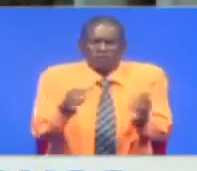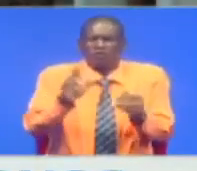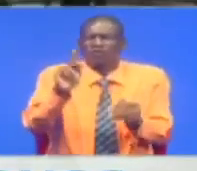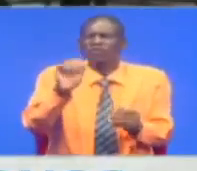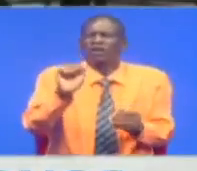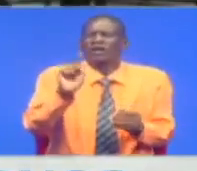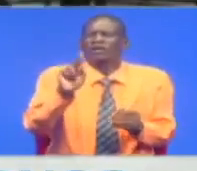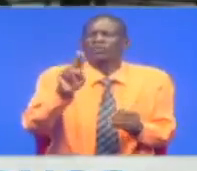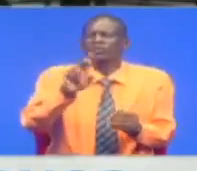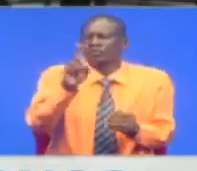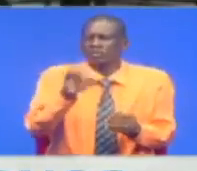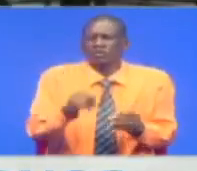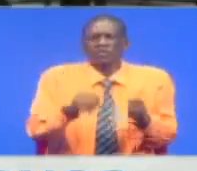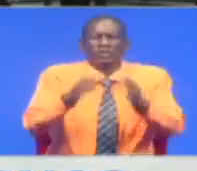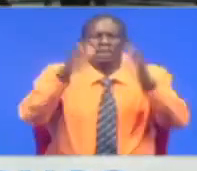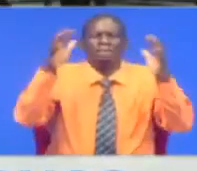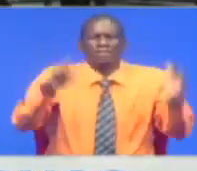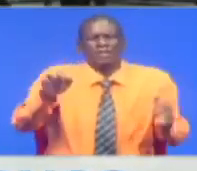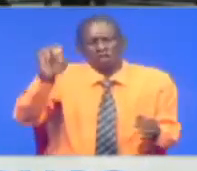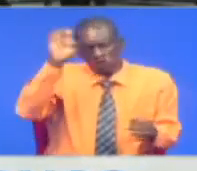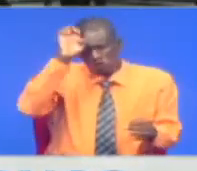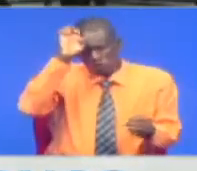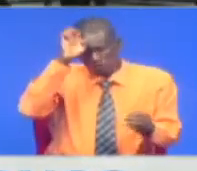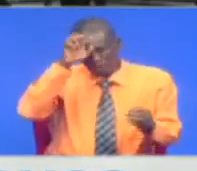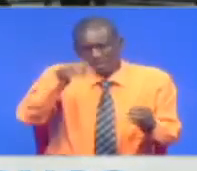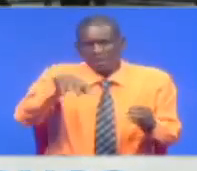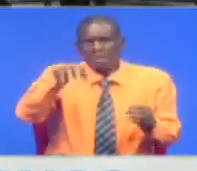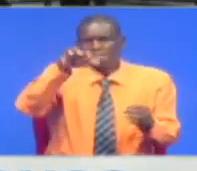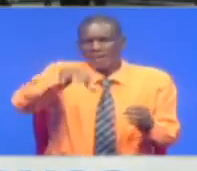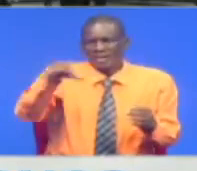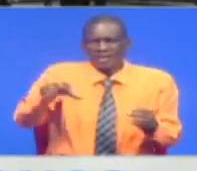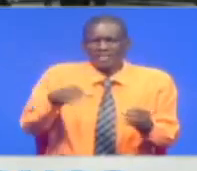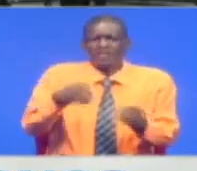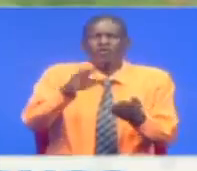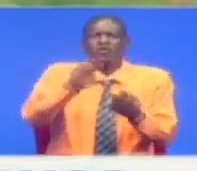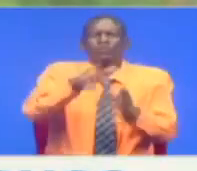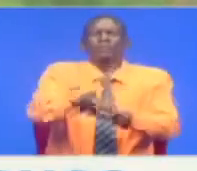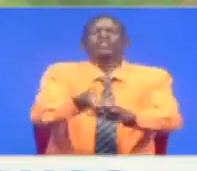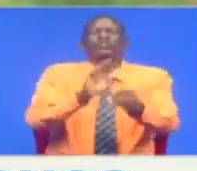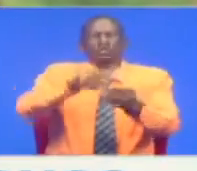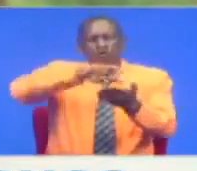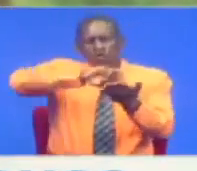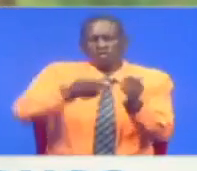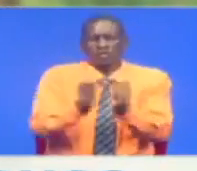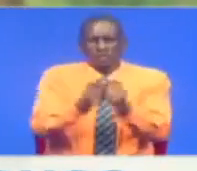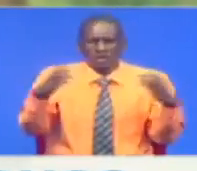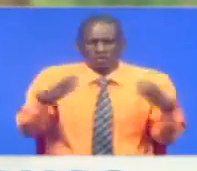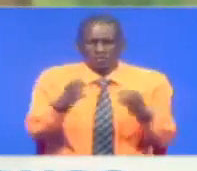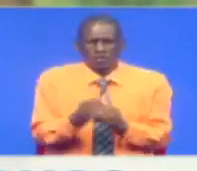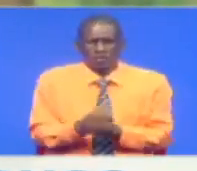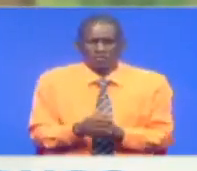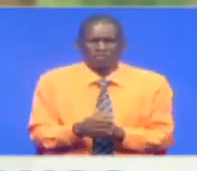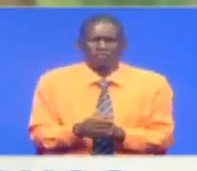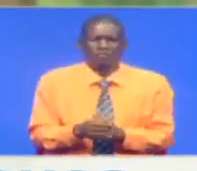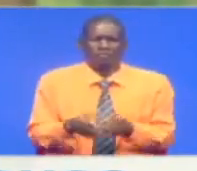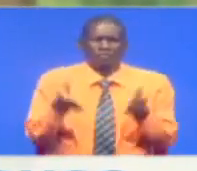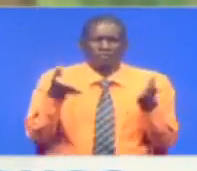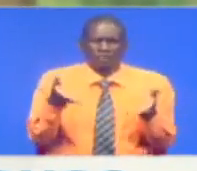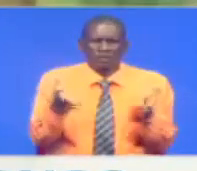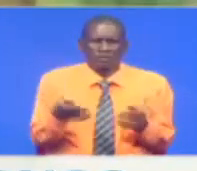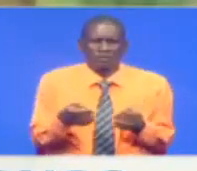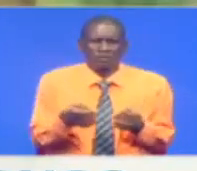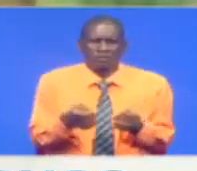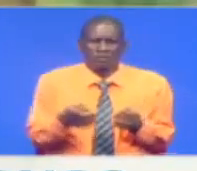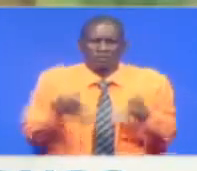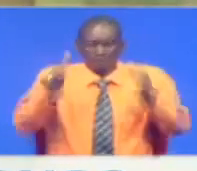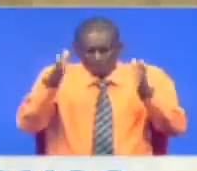with major European supermarket chains pulling out of supply contracts with the company. Tragic death really,